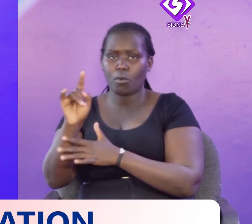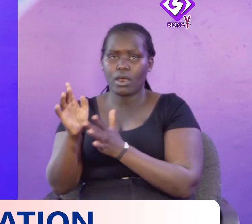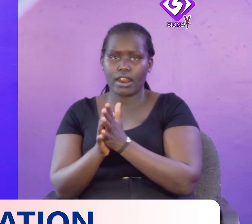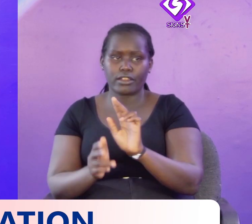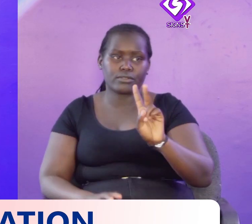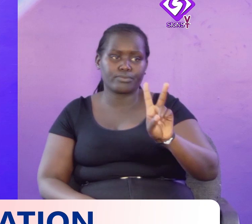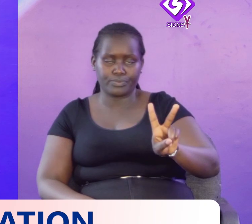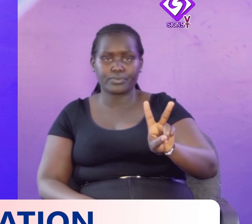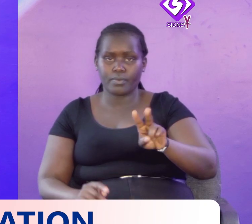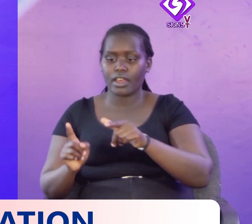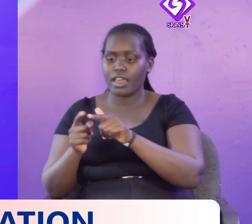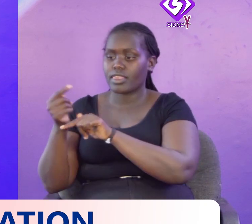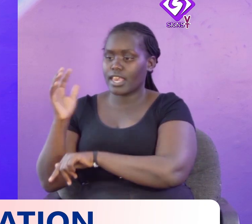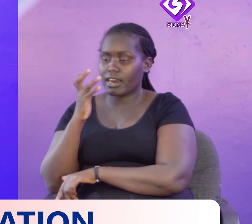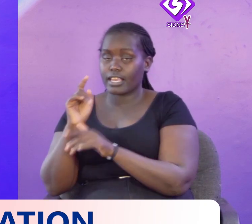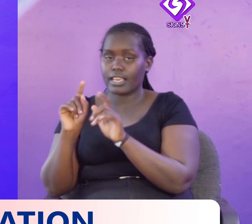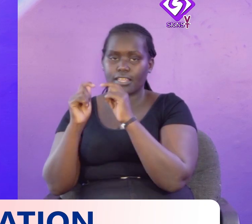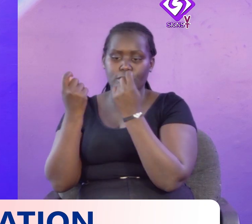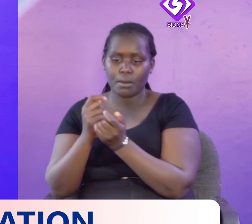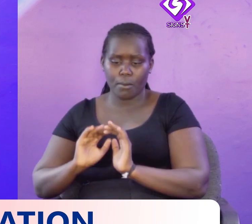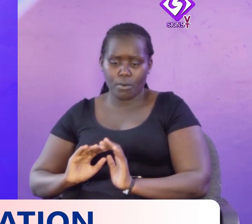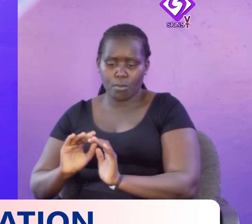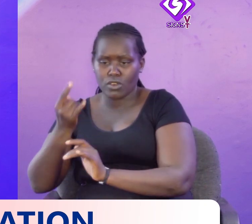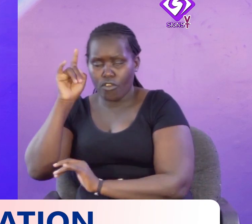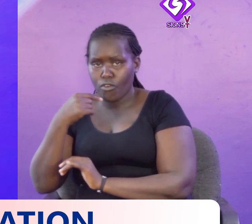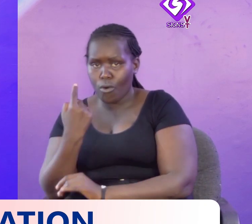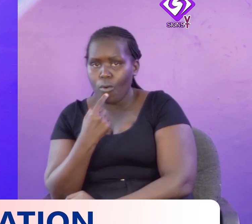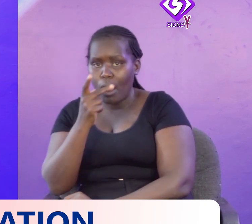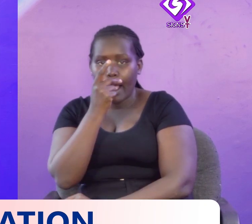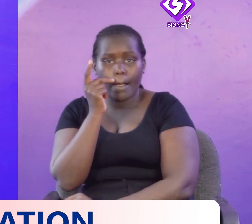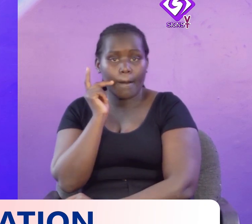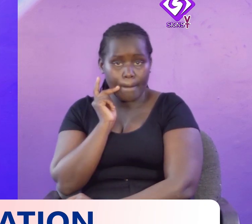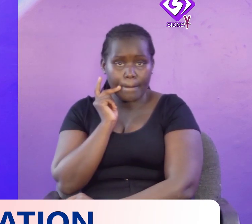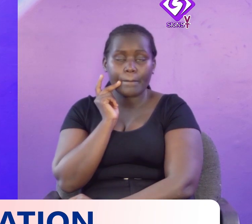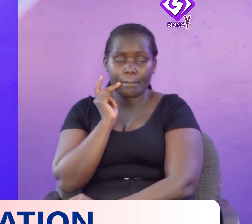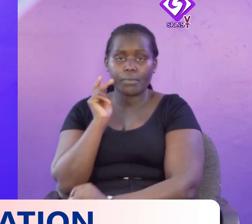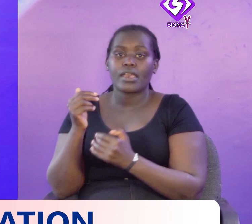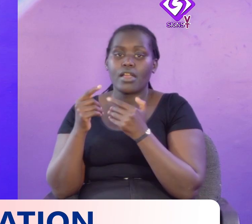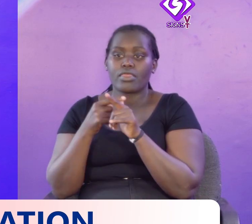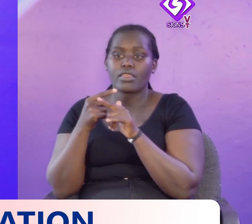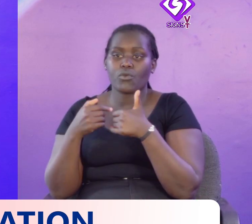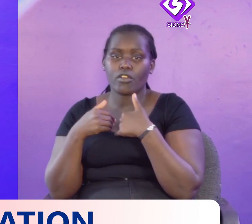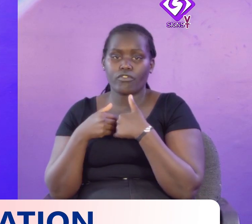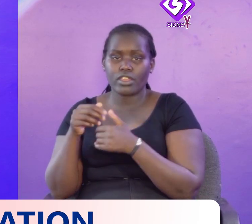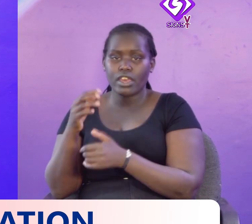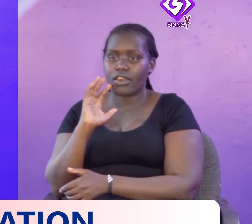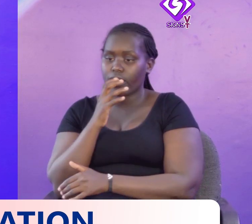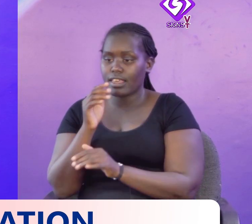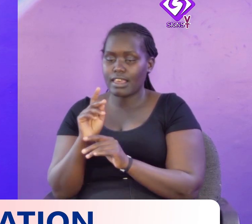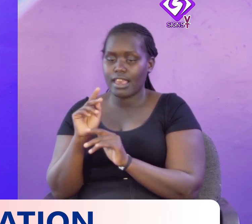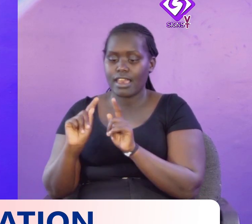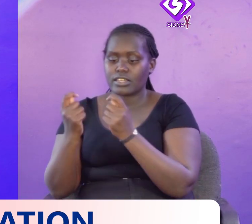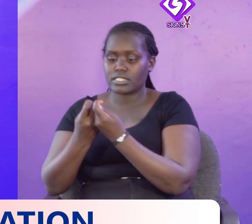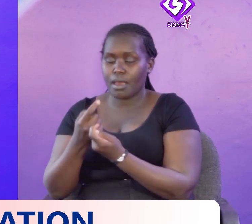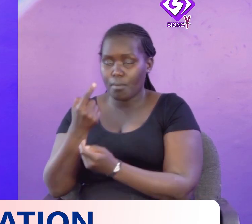see the Rigathi team seems to be pushing for Kalonzo. There seems to be a push from the Rigathi team for Kalonzo. There seems